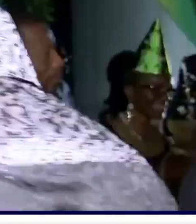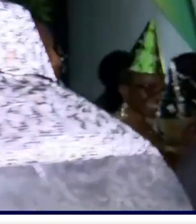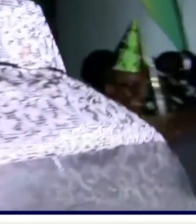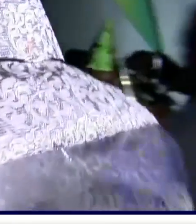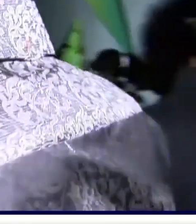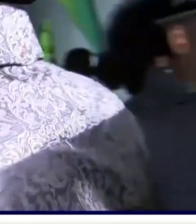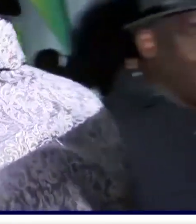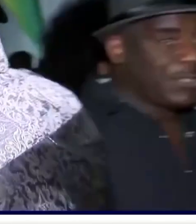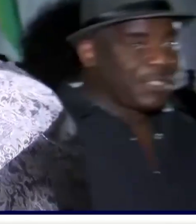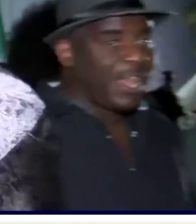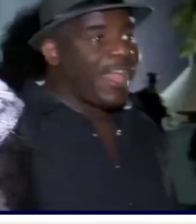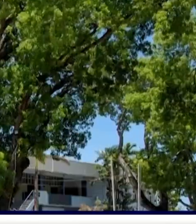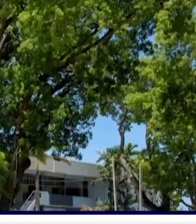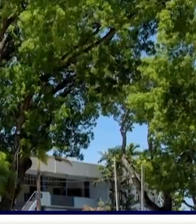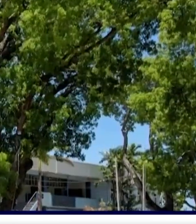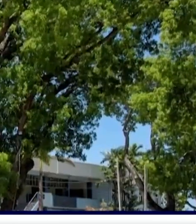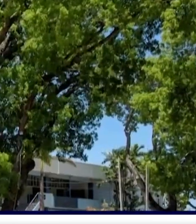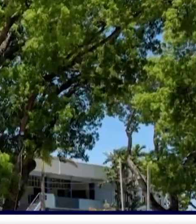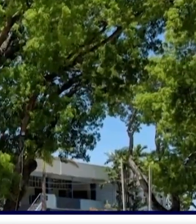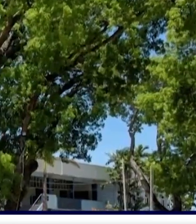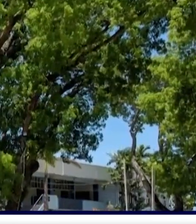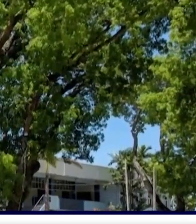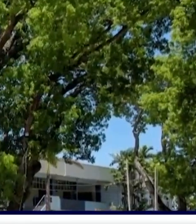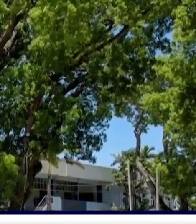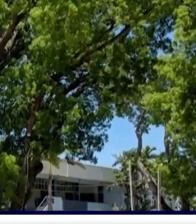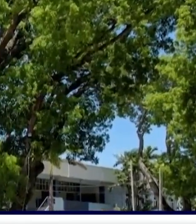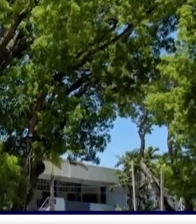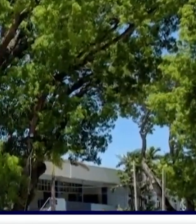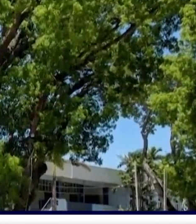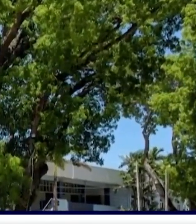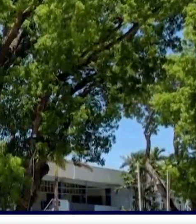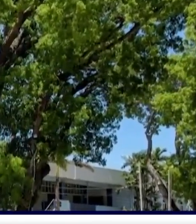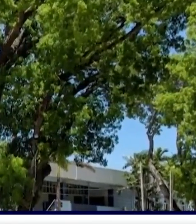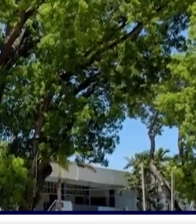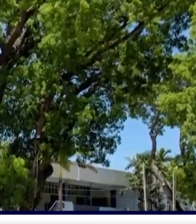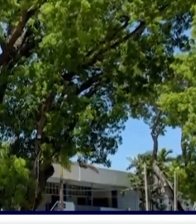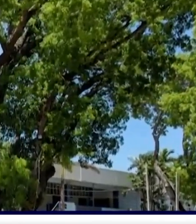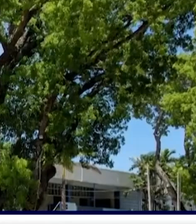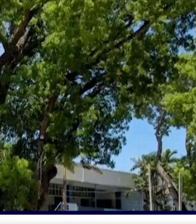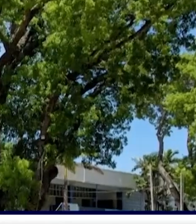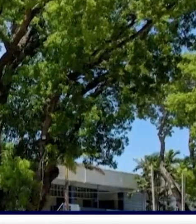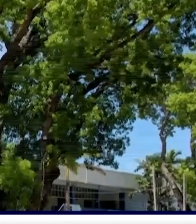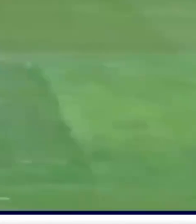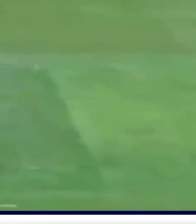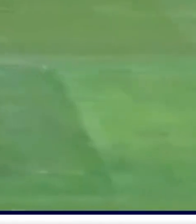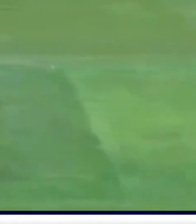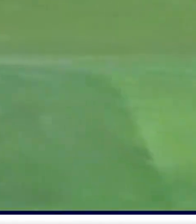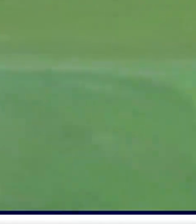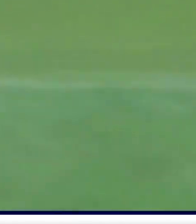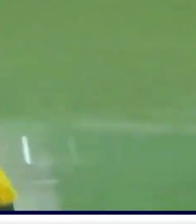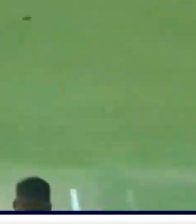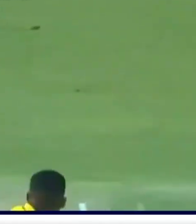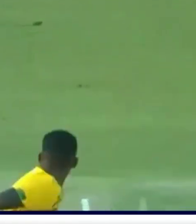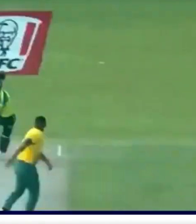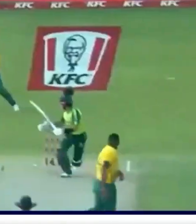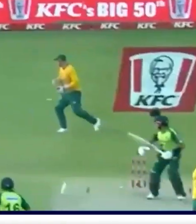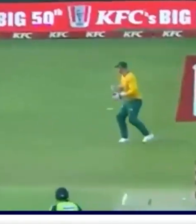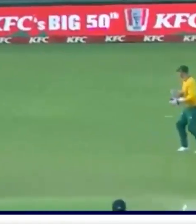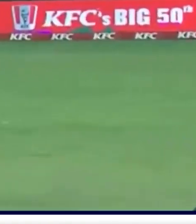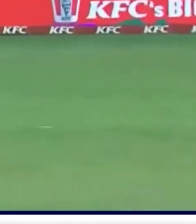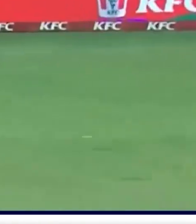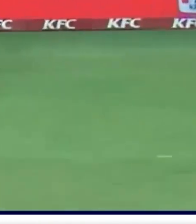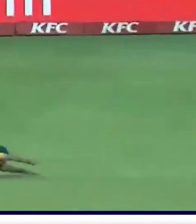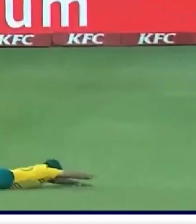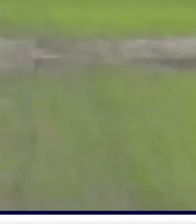events. The Public Service's decision to end remote work being questioned. And coming up in sports, 4 worthy nominees for the Sir